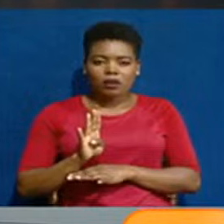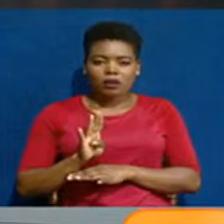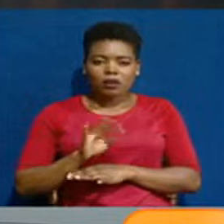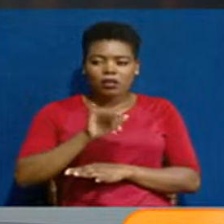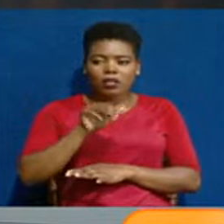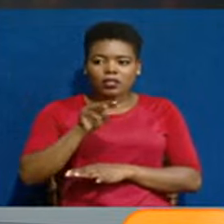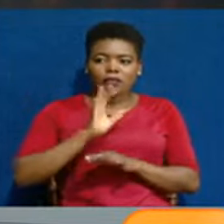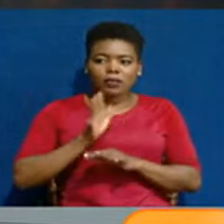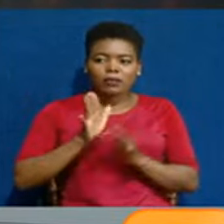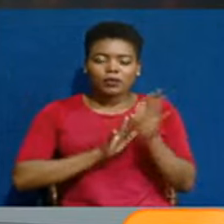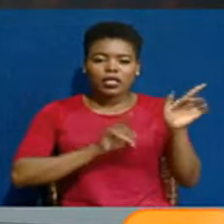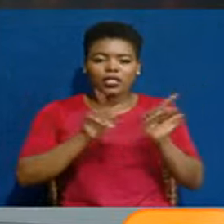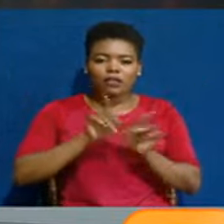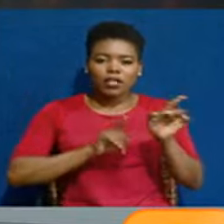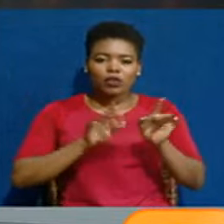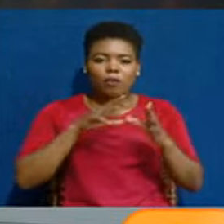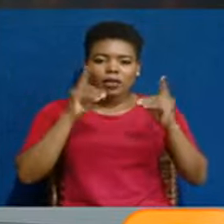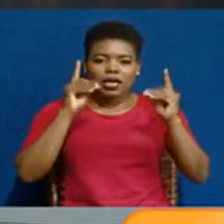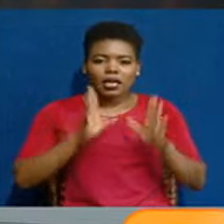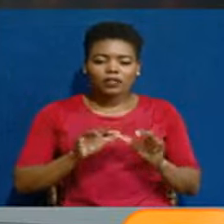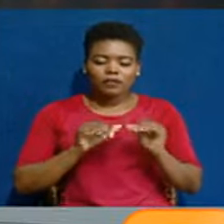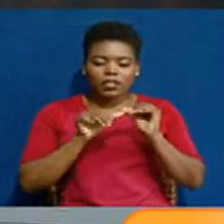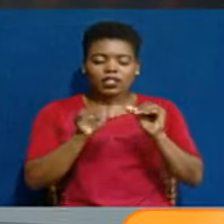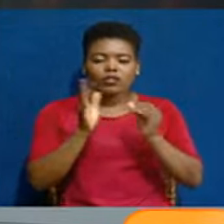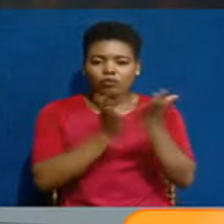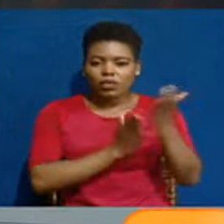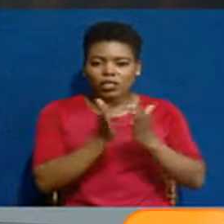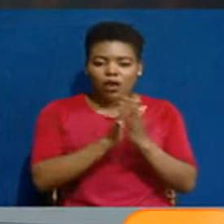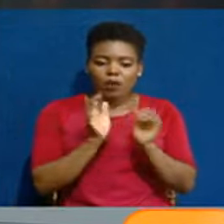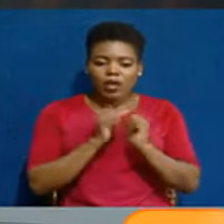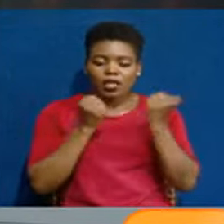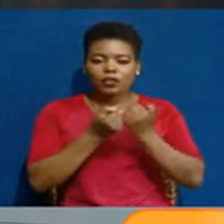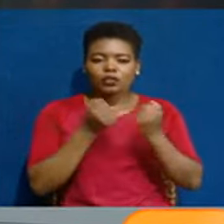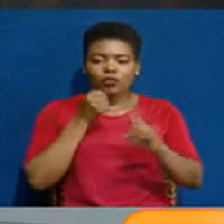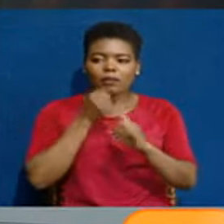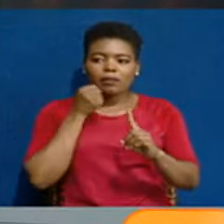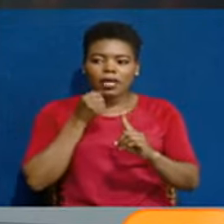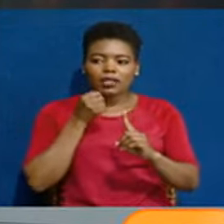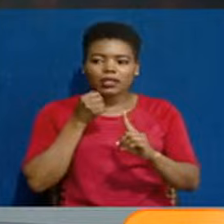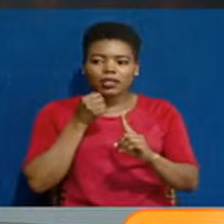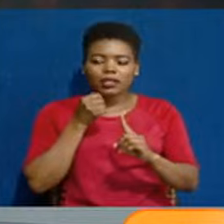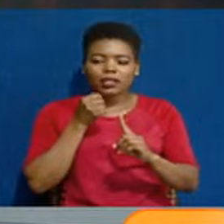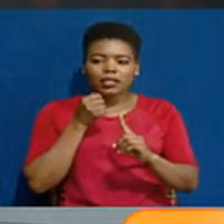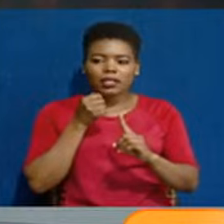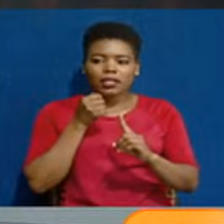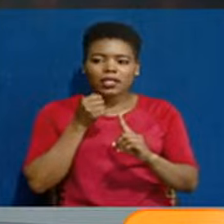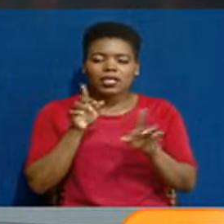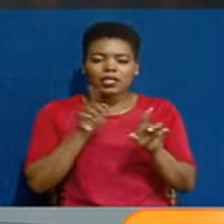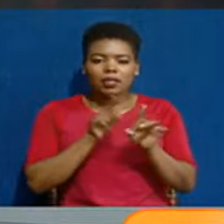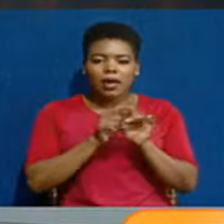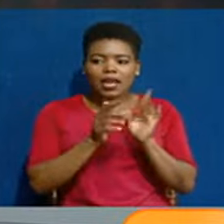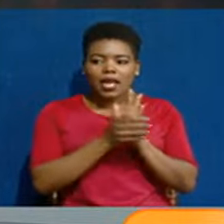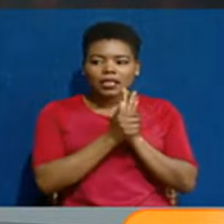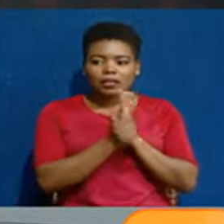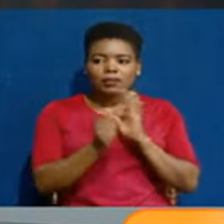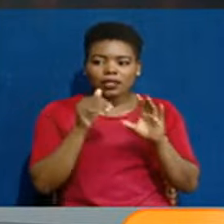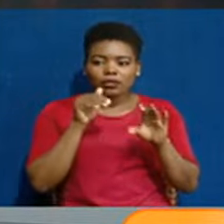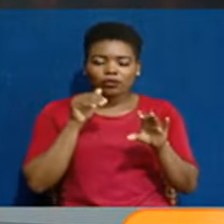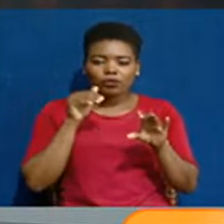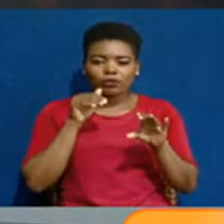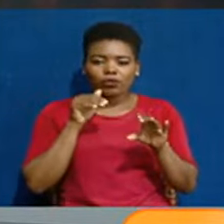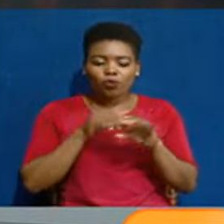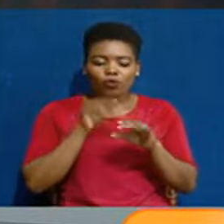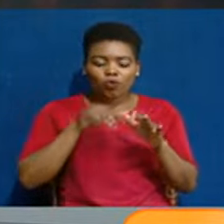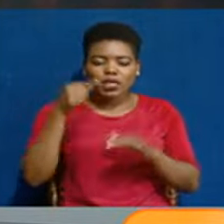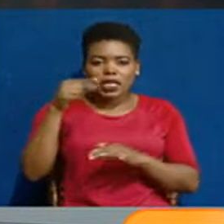spoke to Safaricom Director of Sustainable Business and Social Impact, Karen Basir, as well as experts on the viability of a